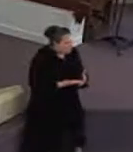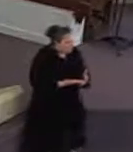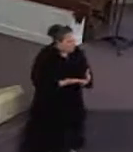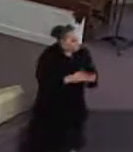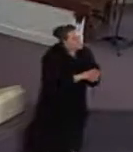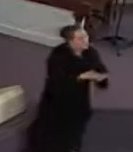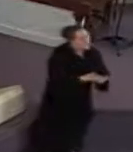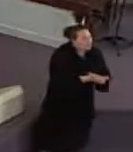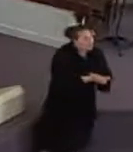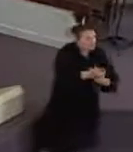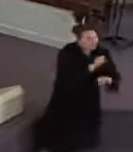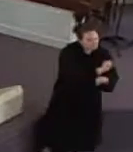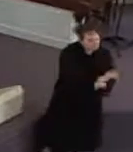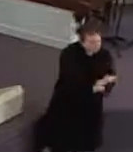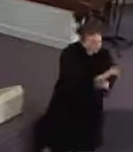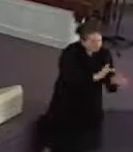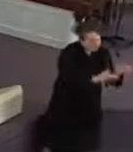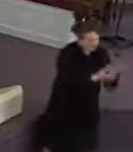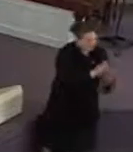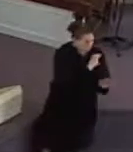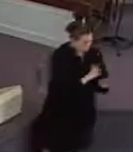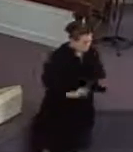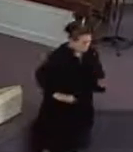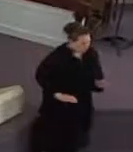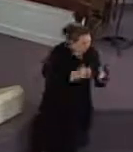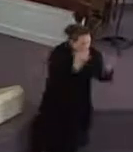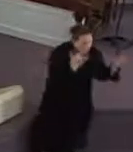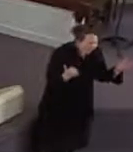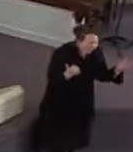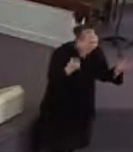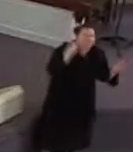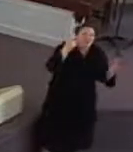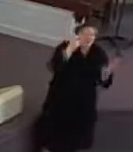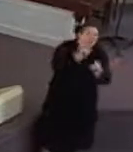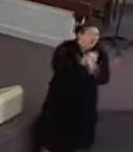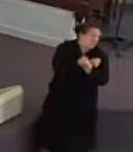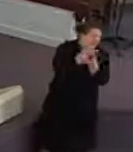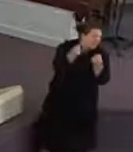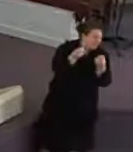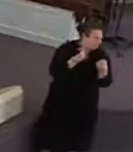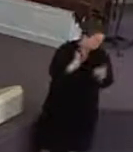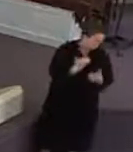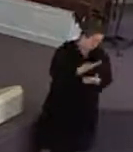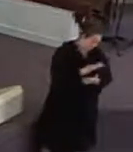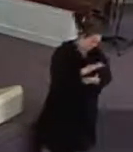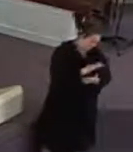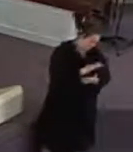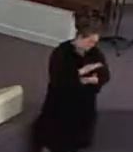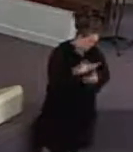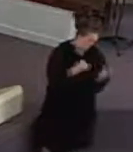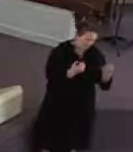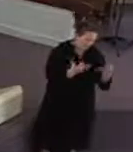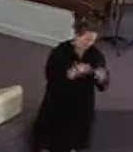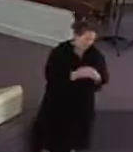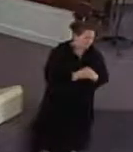Christ because of the love that He has bestowed upon us.